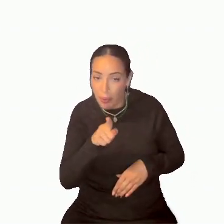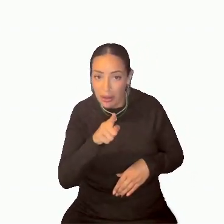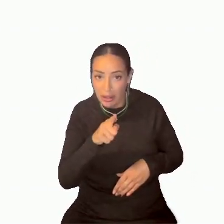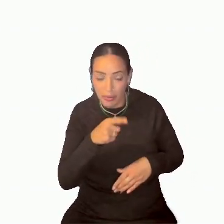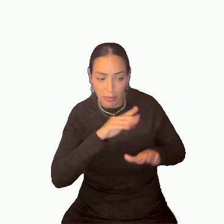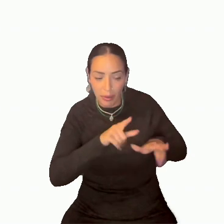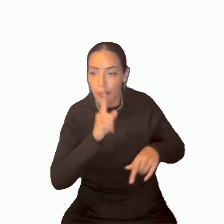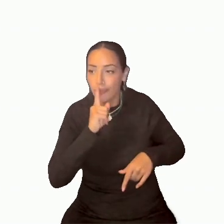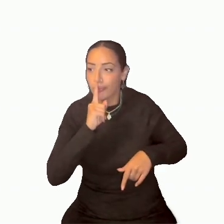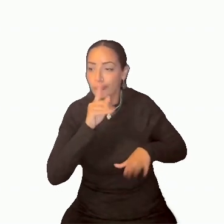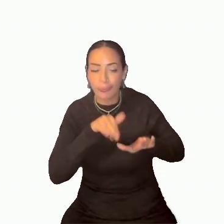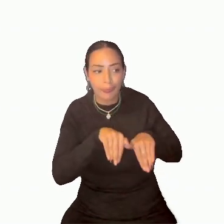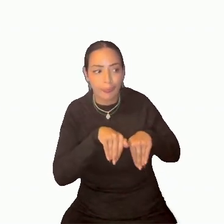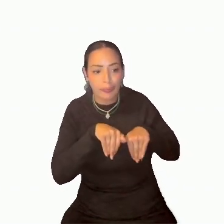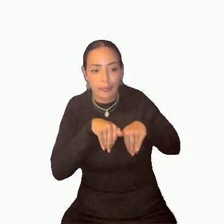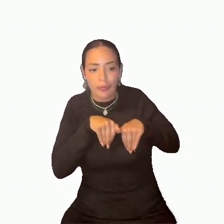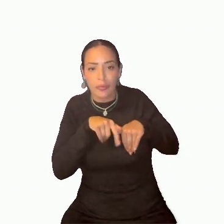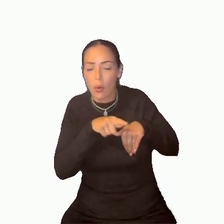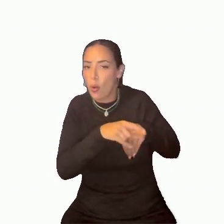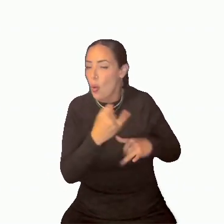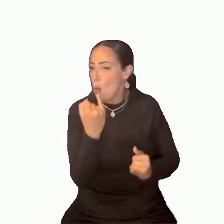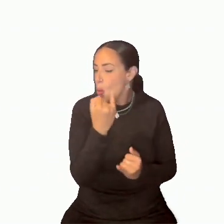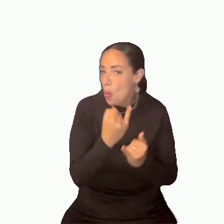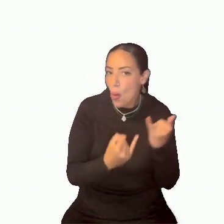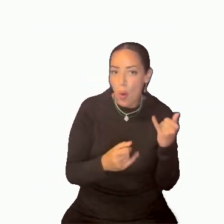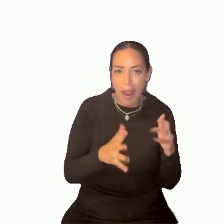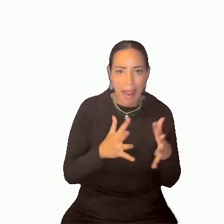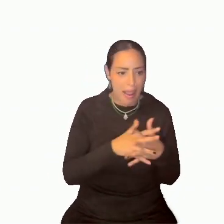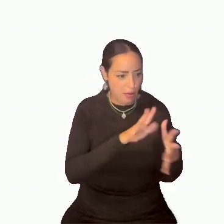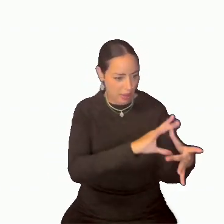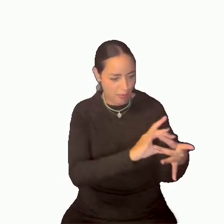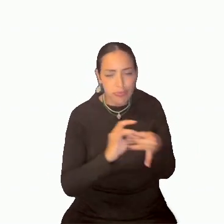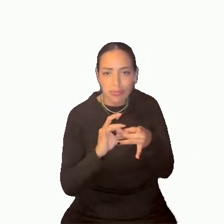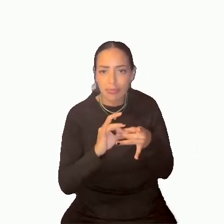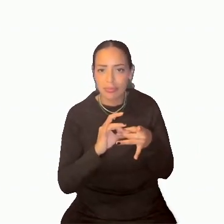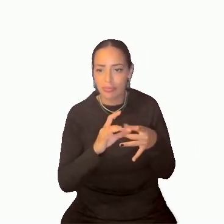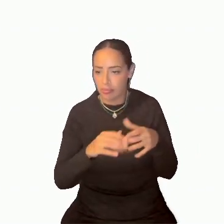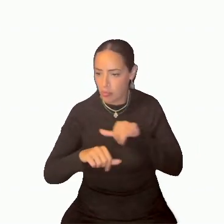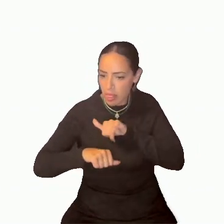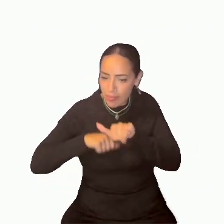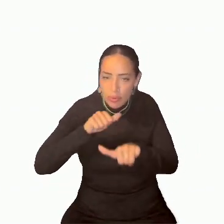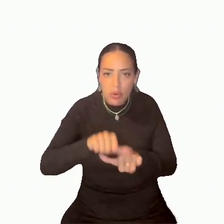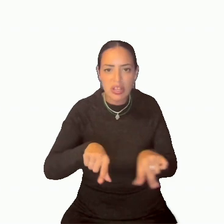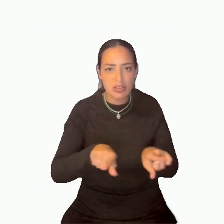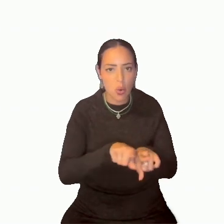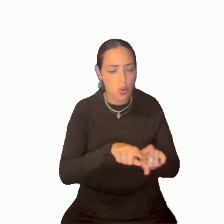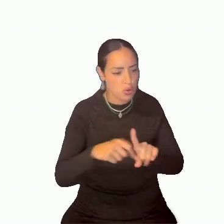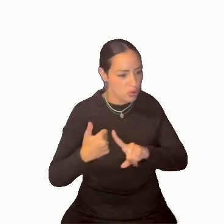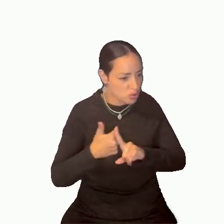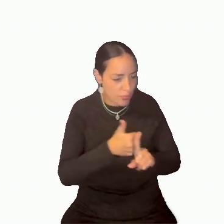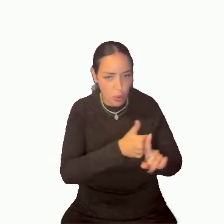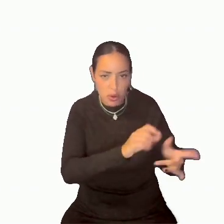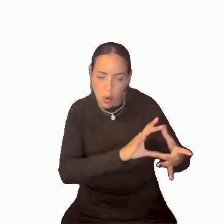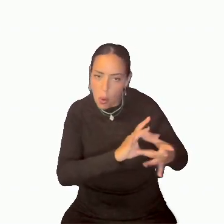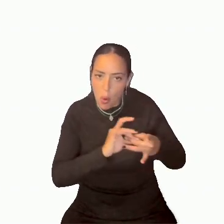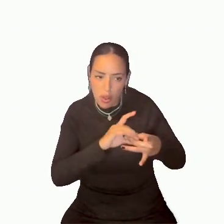for the bereaved family and how they engage with processes and offers of support over the longer term. Whilst many of these